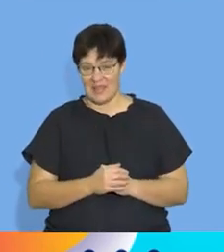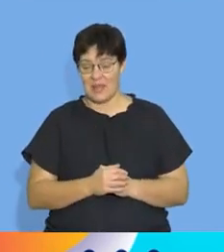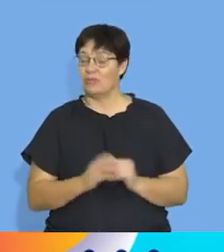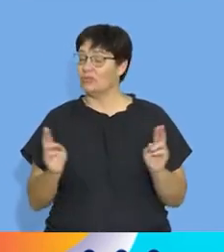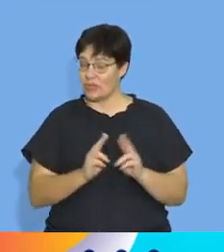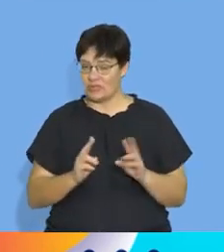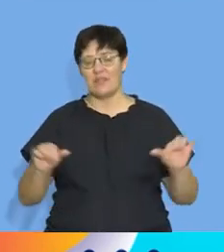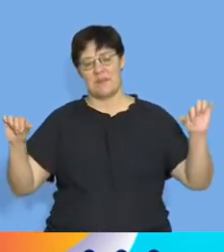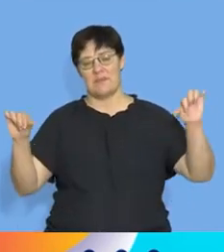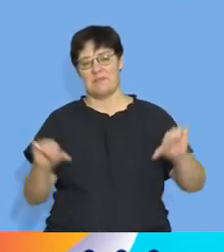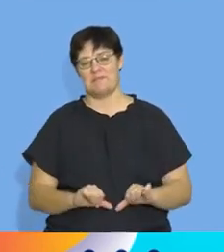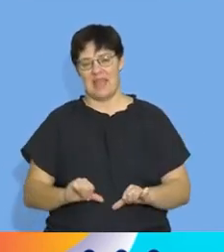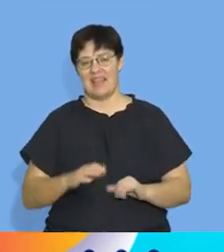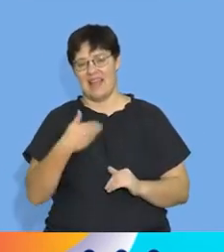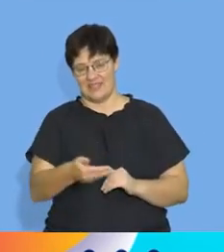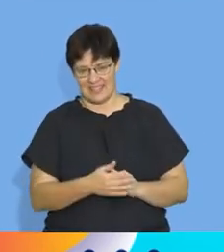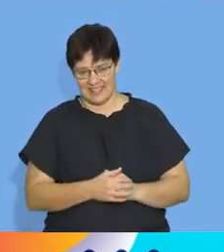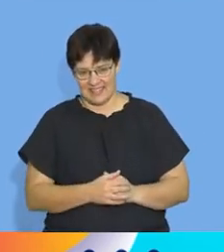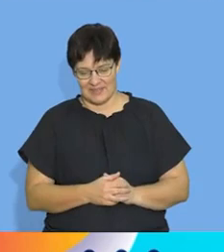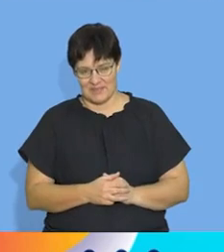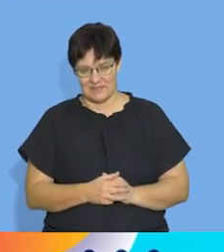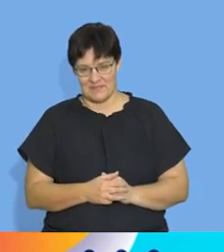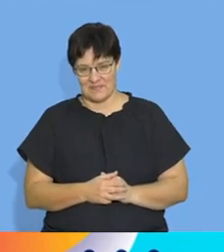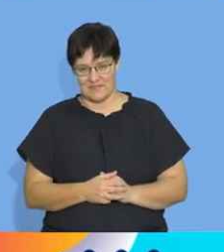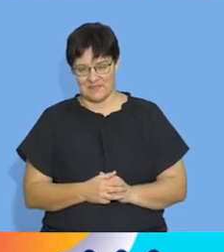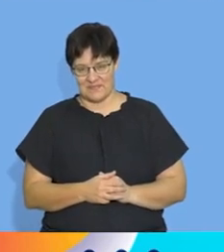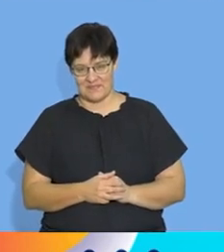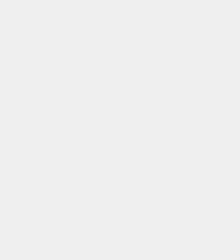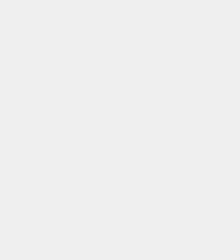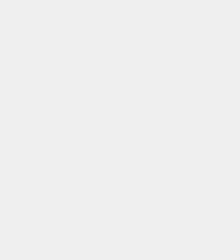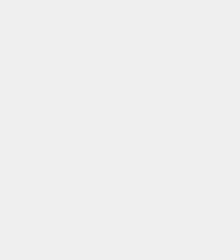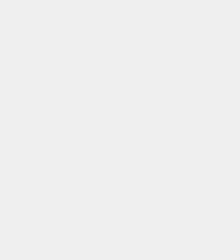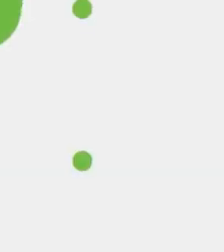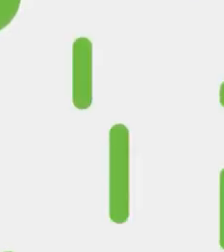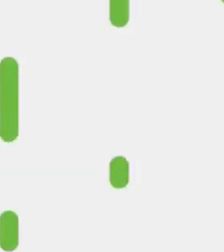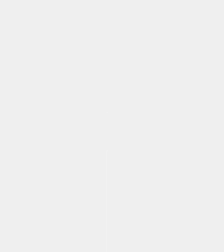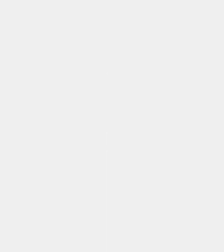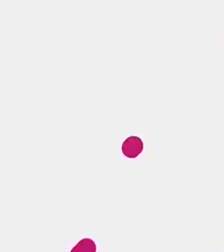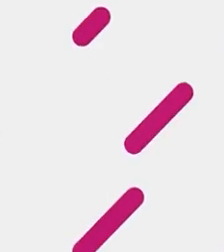break, short break, and then I see you back at the end of that break.